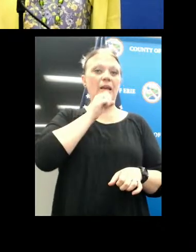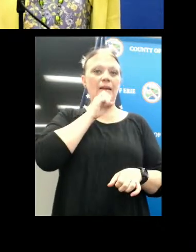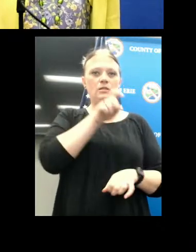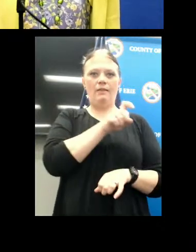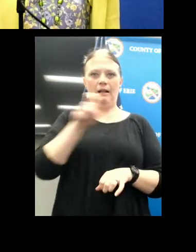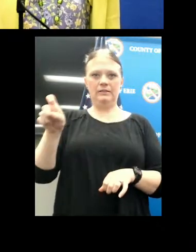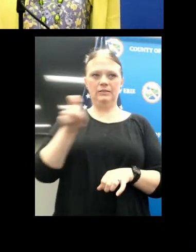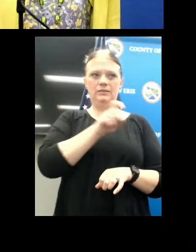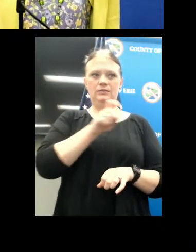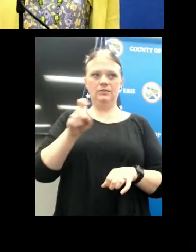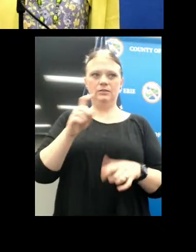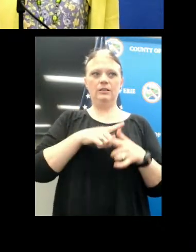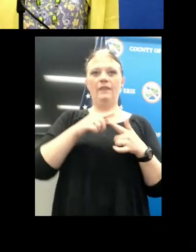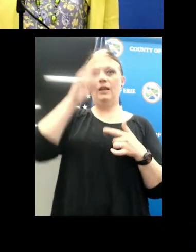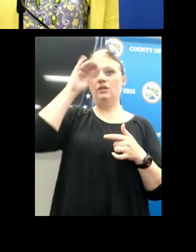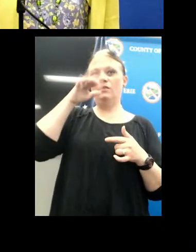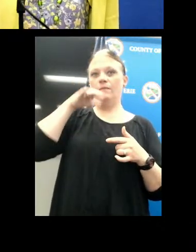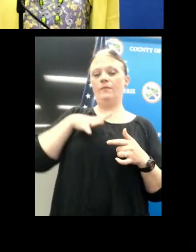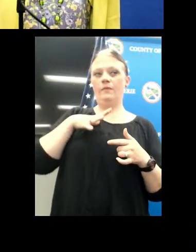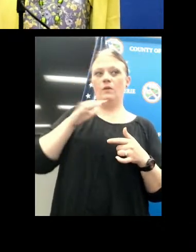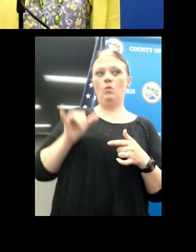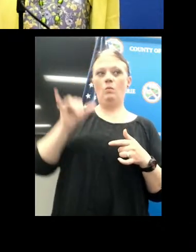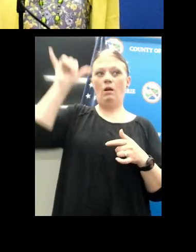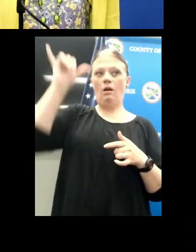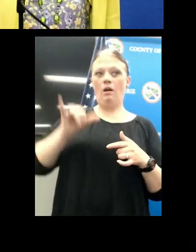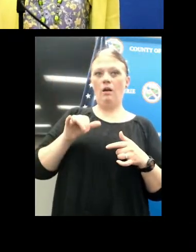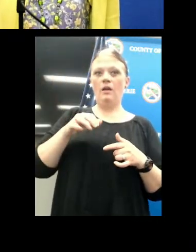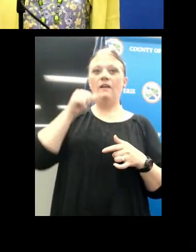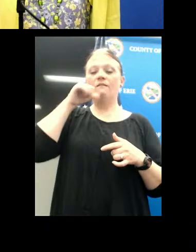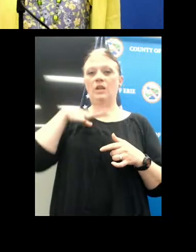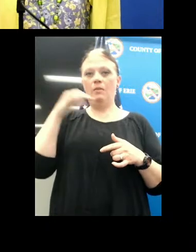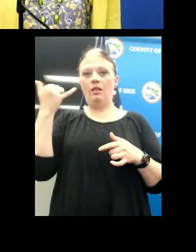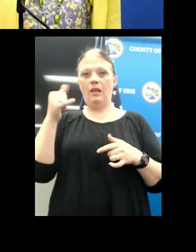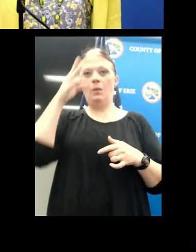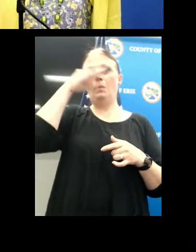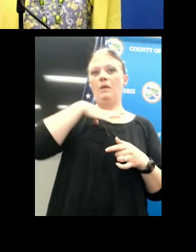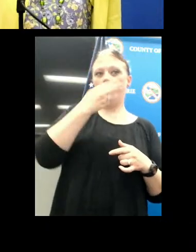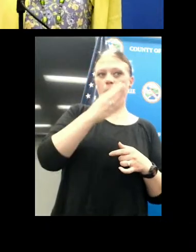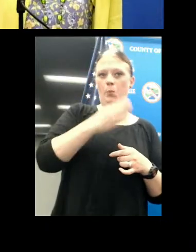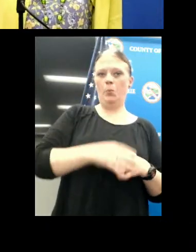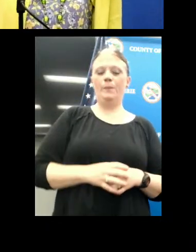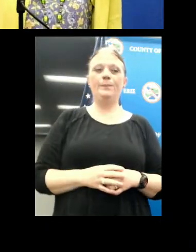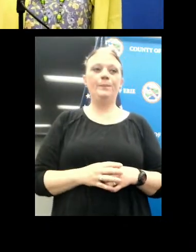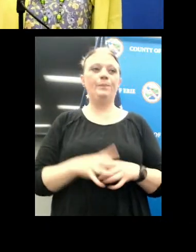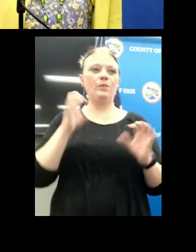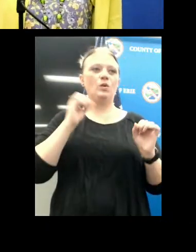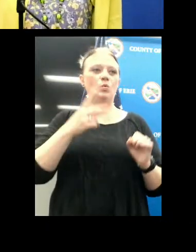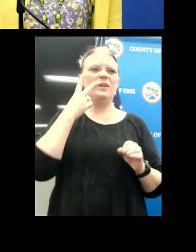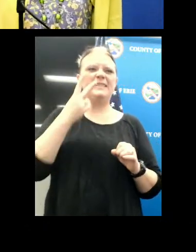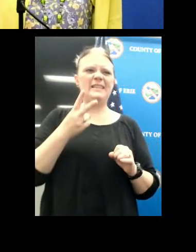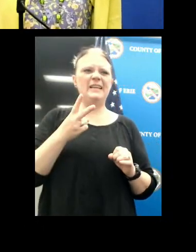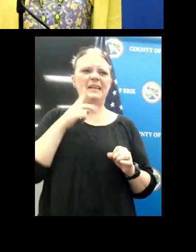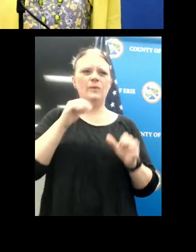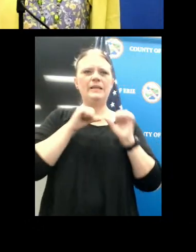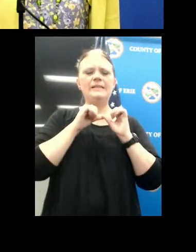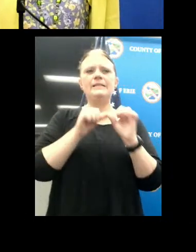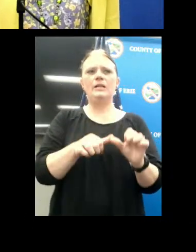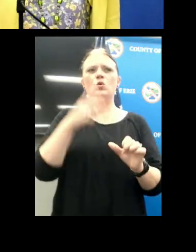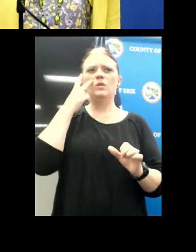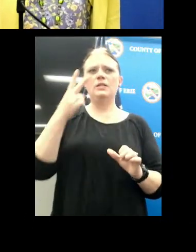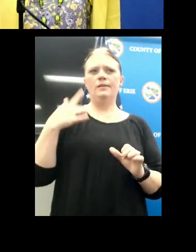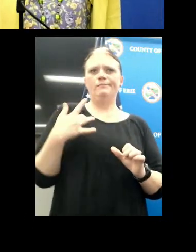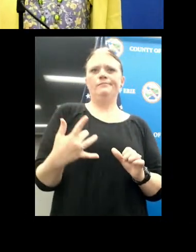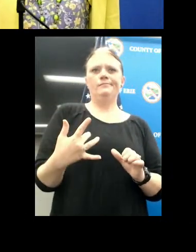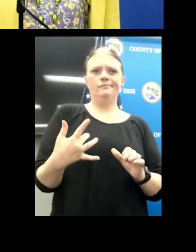the x-axis and by gender, where females are in yellow and males are in blue. And so you can see, we're continuing to